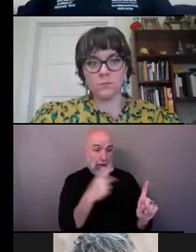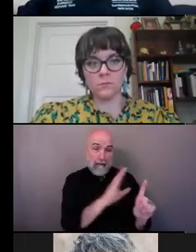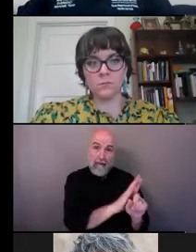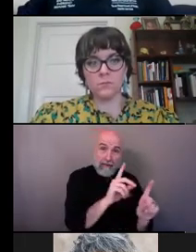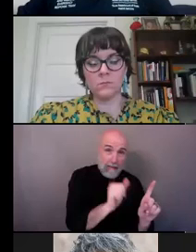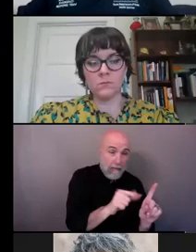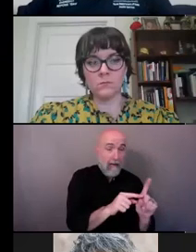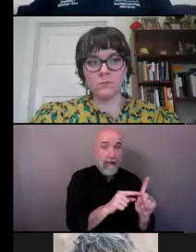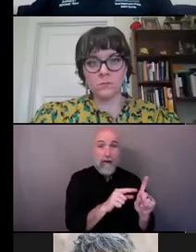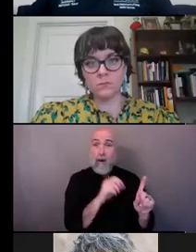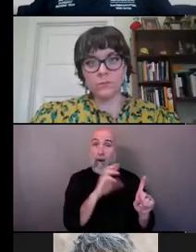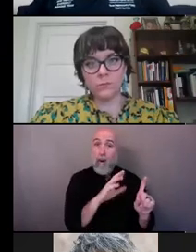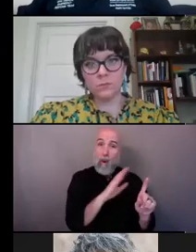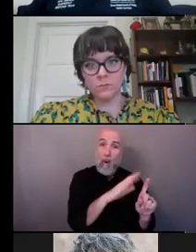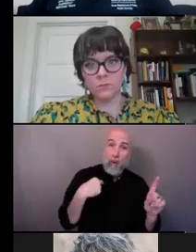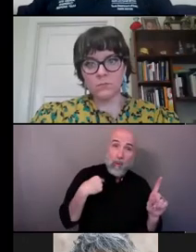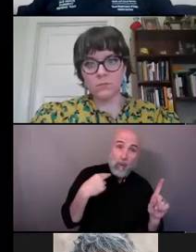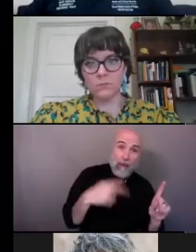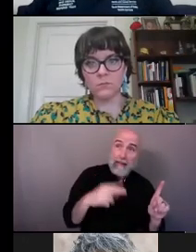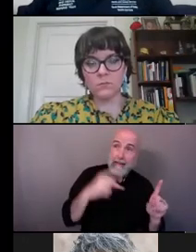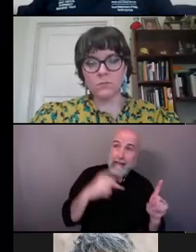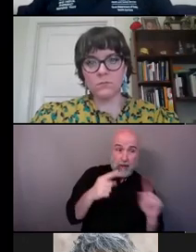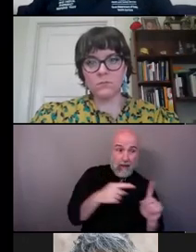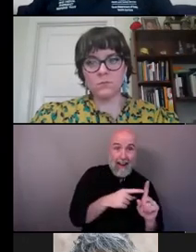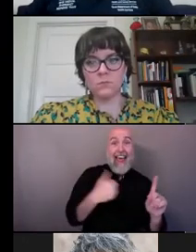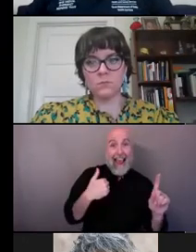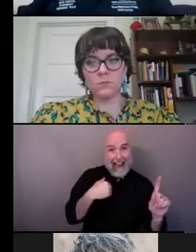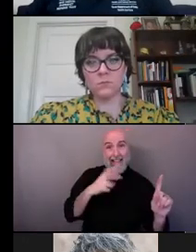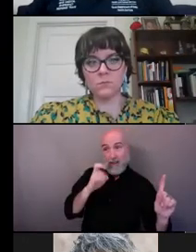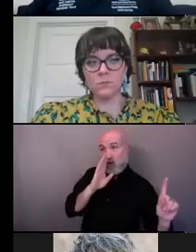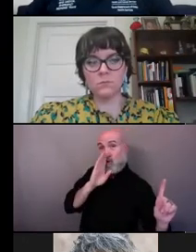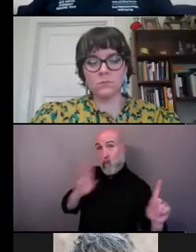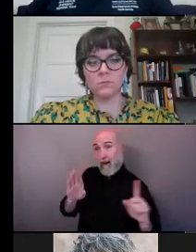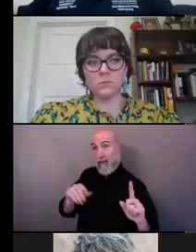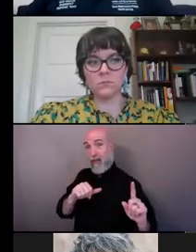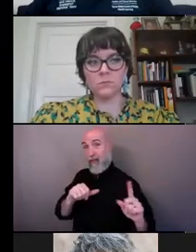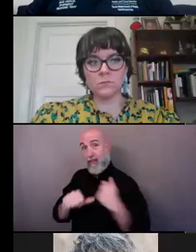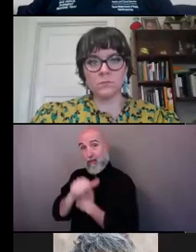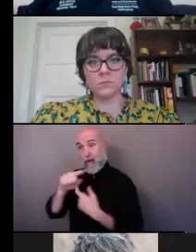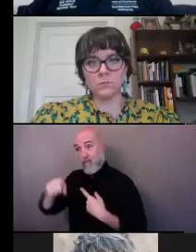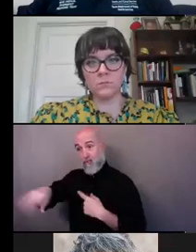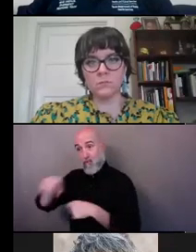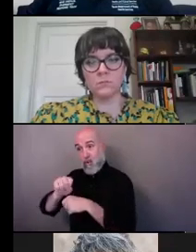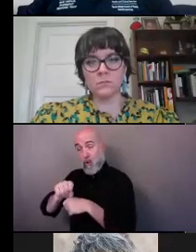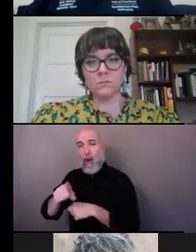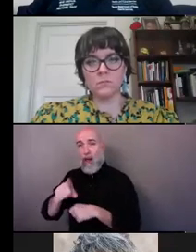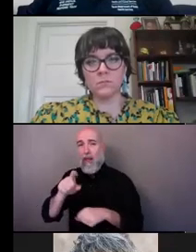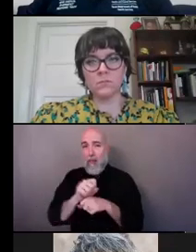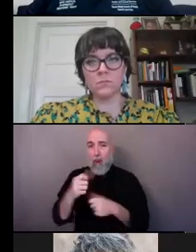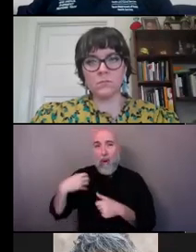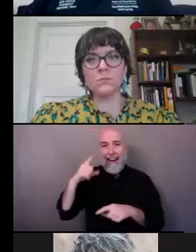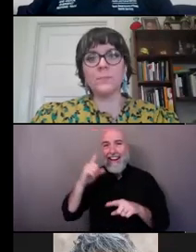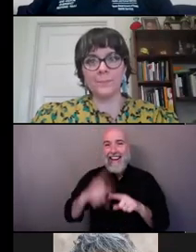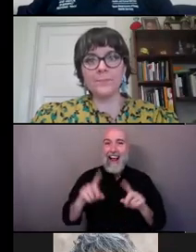disability or religious objection poses a direct threat at the work site, the employer cannot simply exclude the